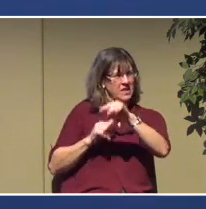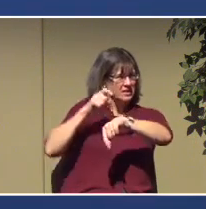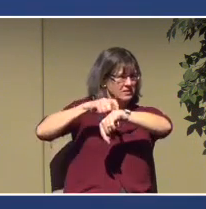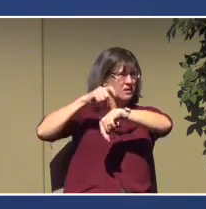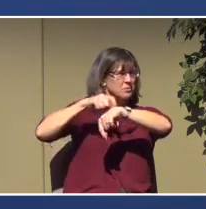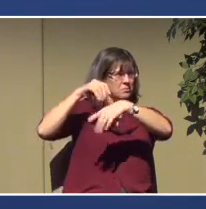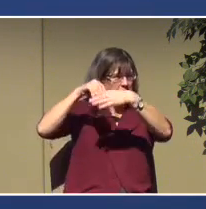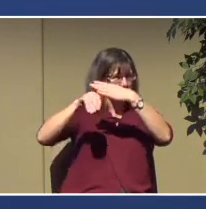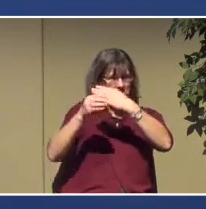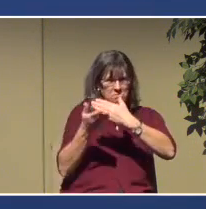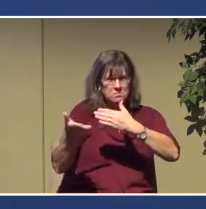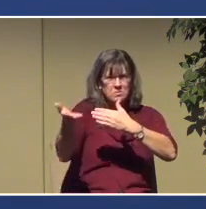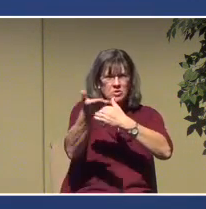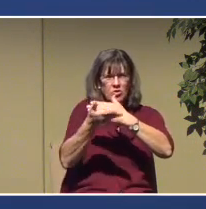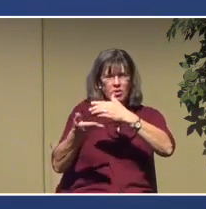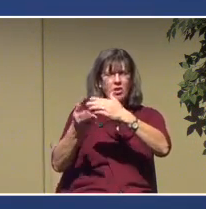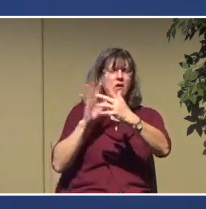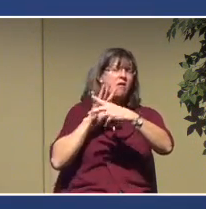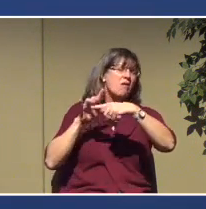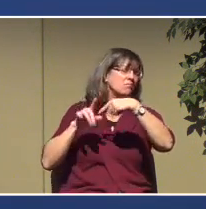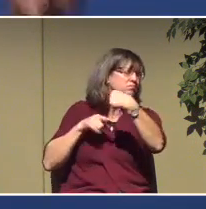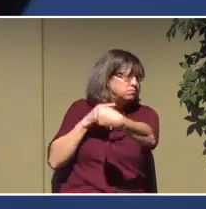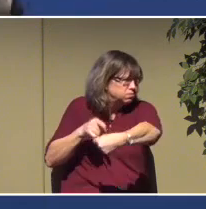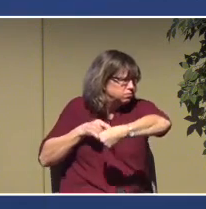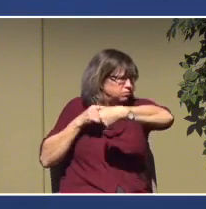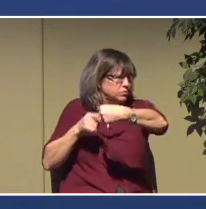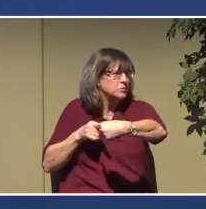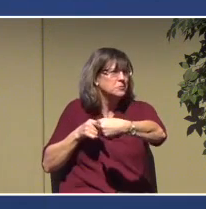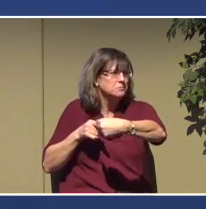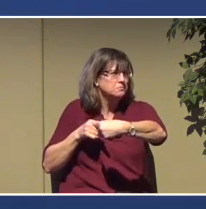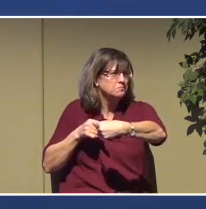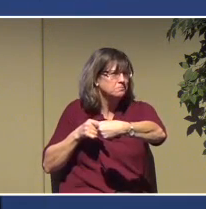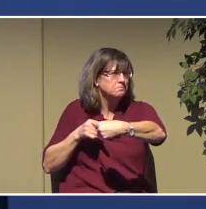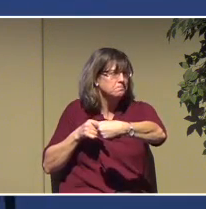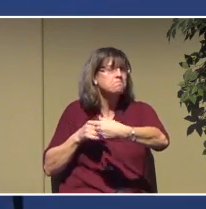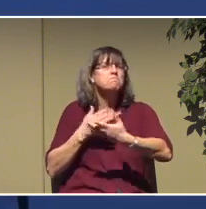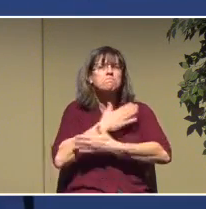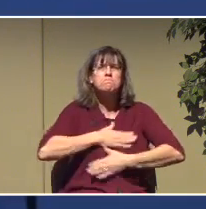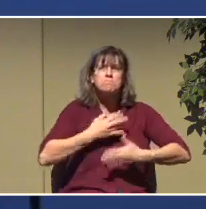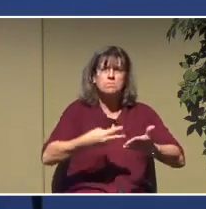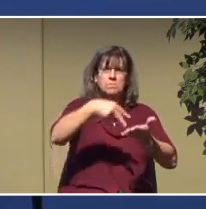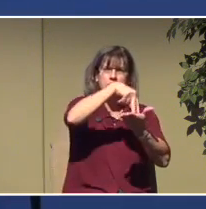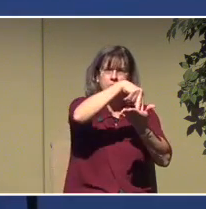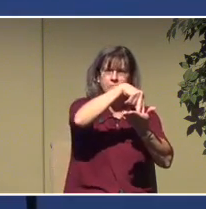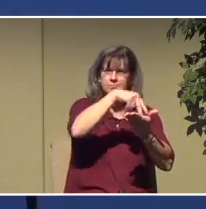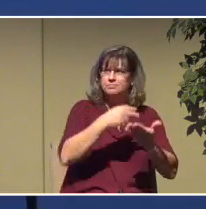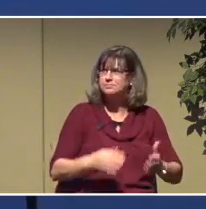for Jesus. Stand with me, let's pray.